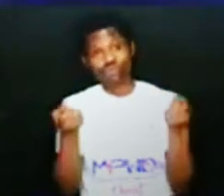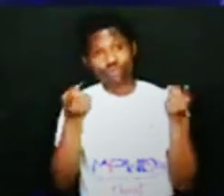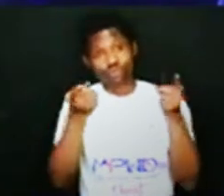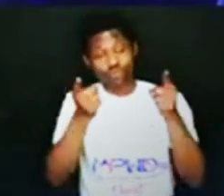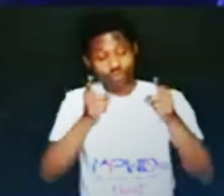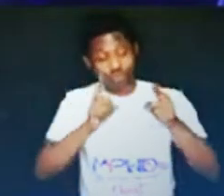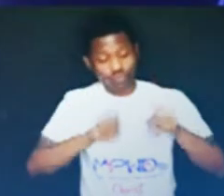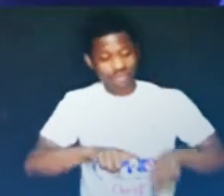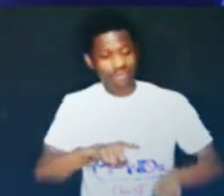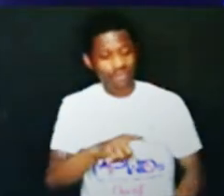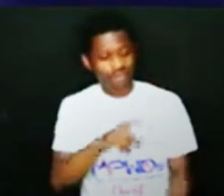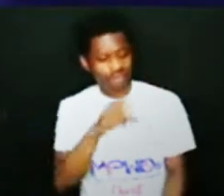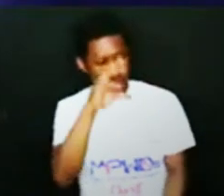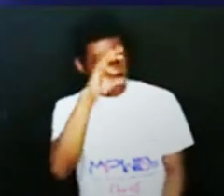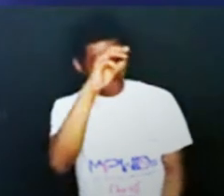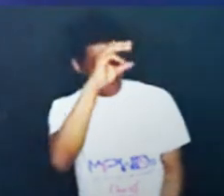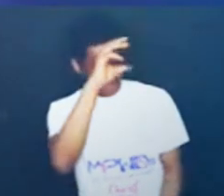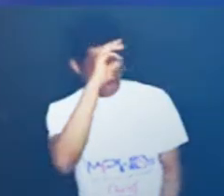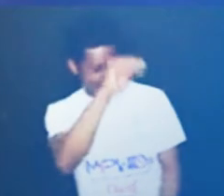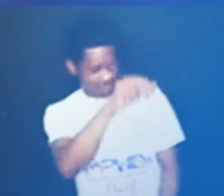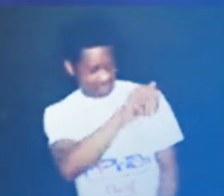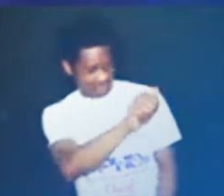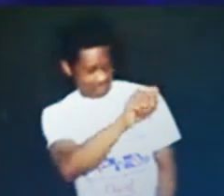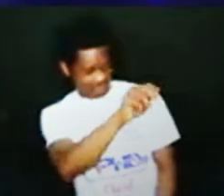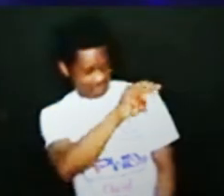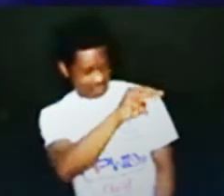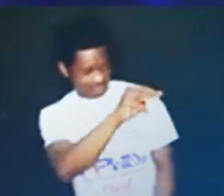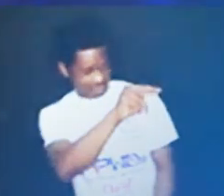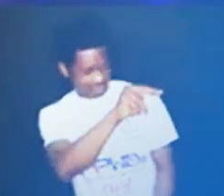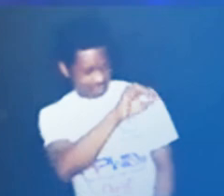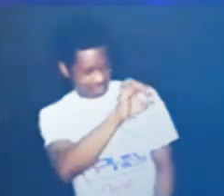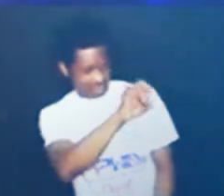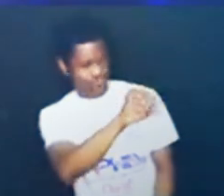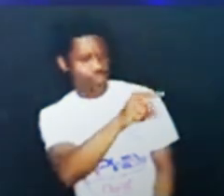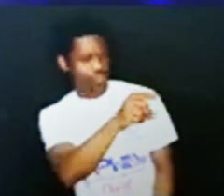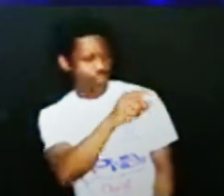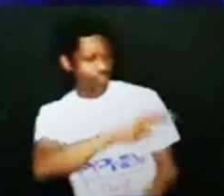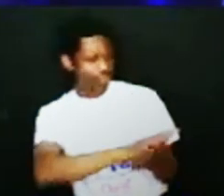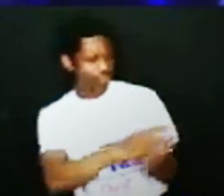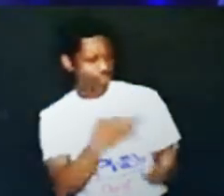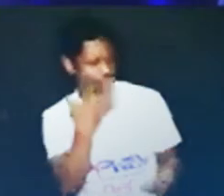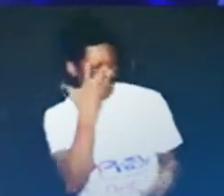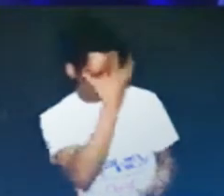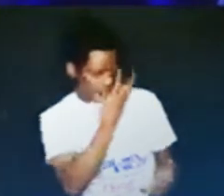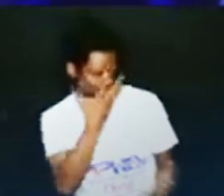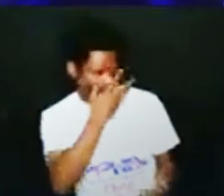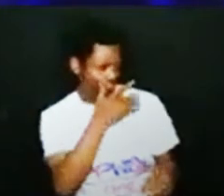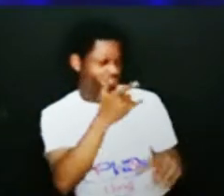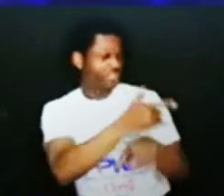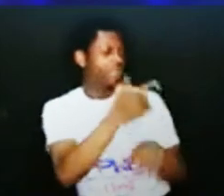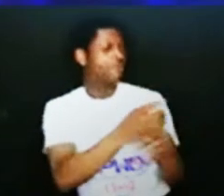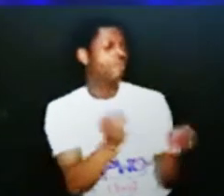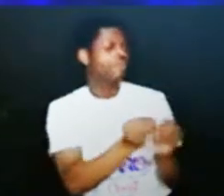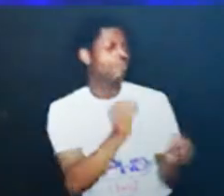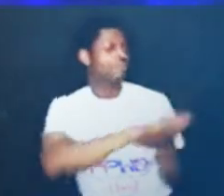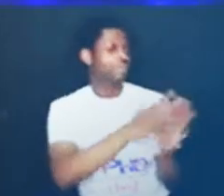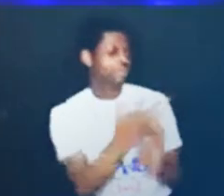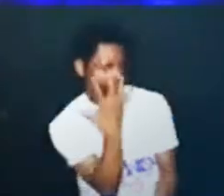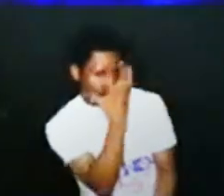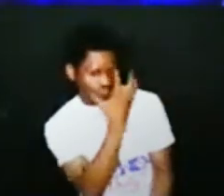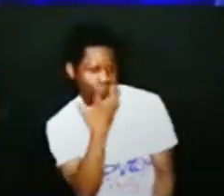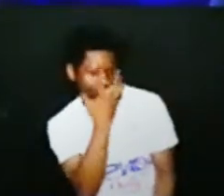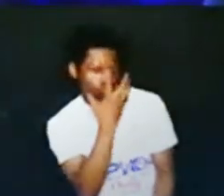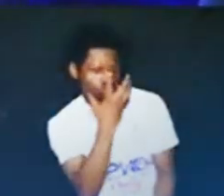in high spirits from drinking wine, and I say to you, strike Amnon down,